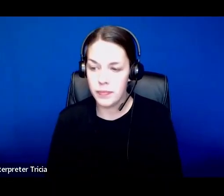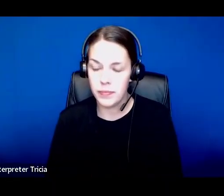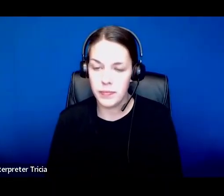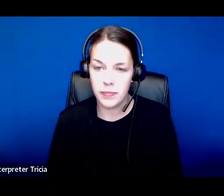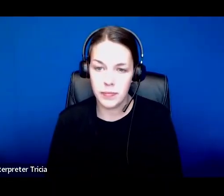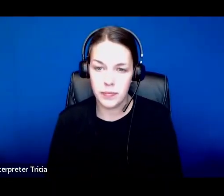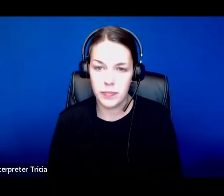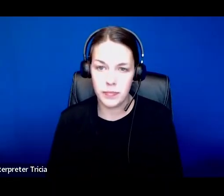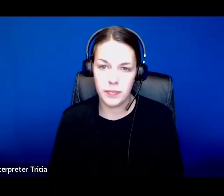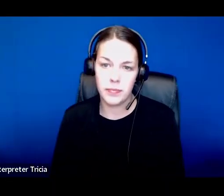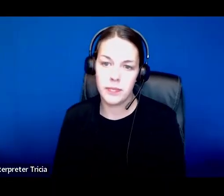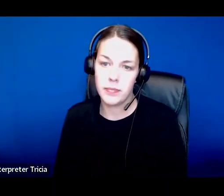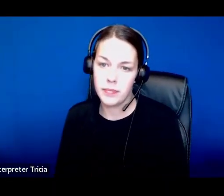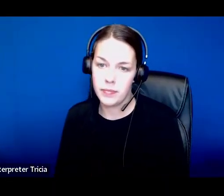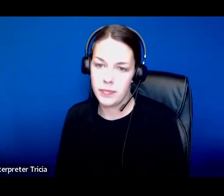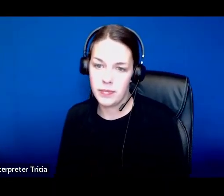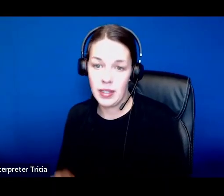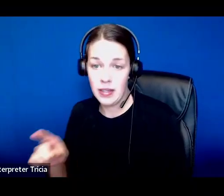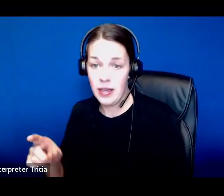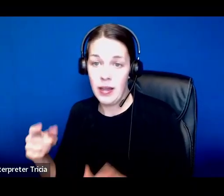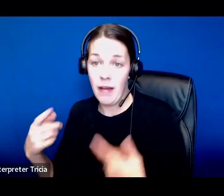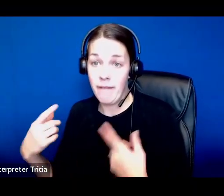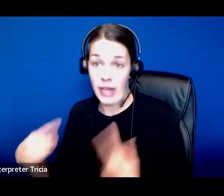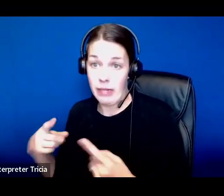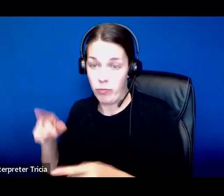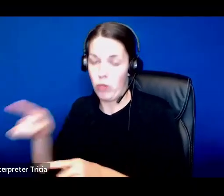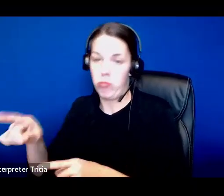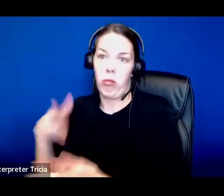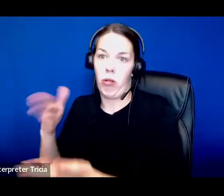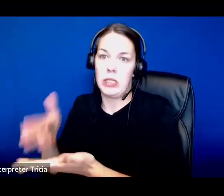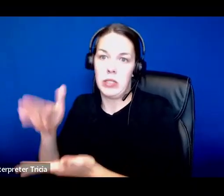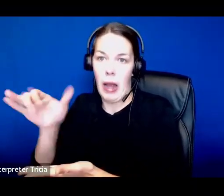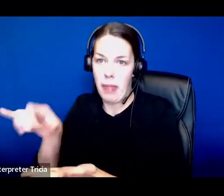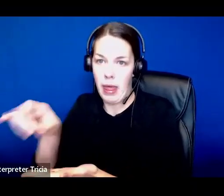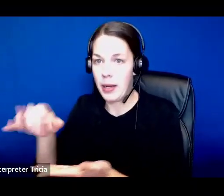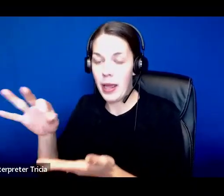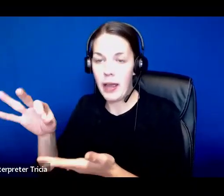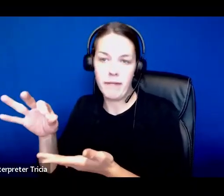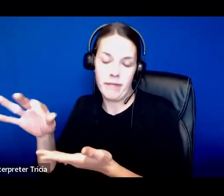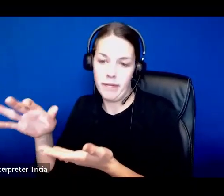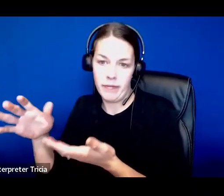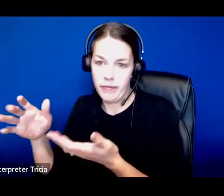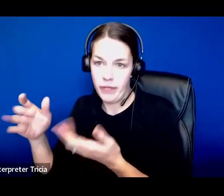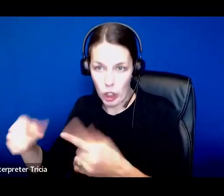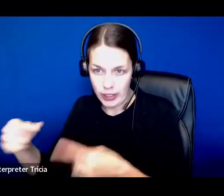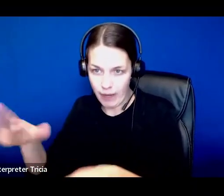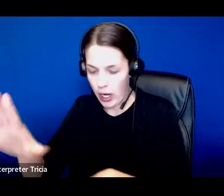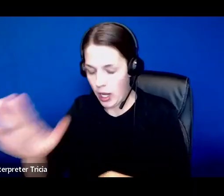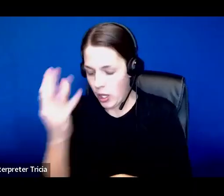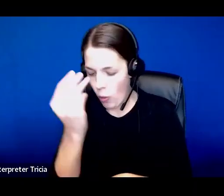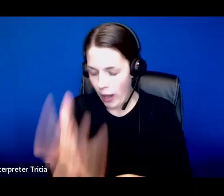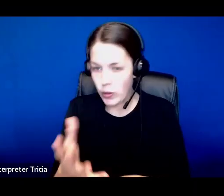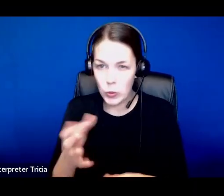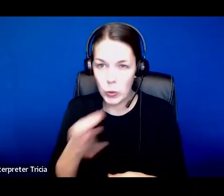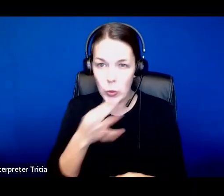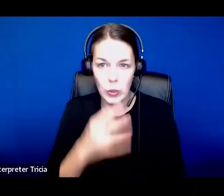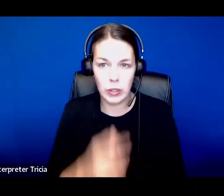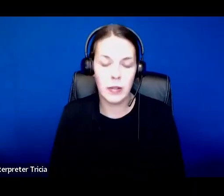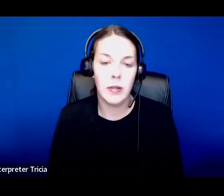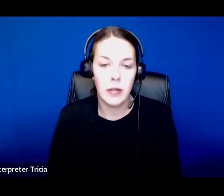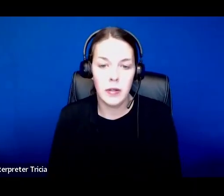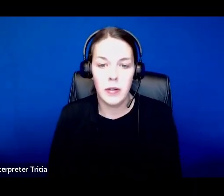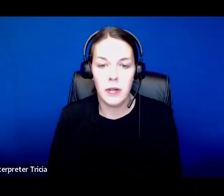avoid a fight from being successful, even if there is a fight. So I don't want to give anything away too soon. So let's go to the next